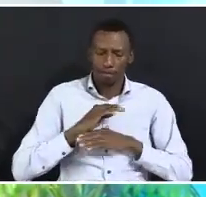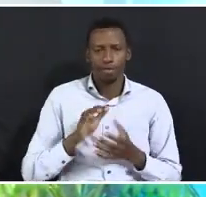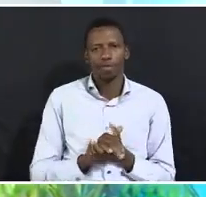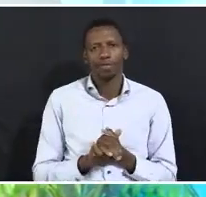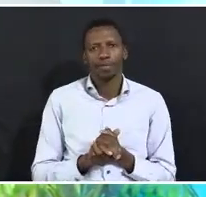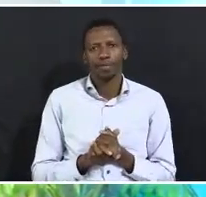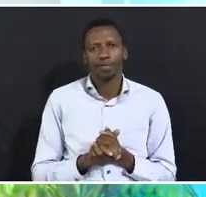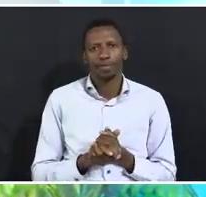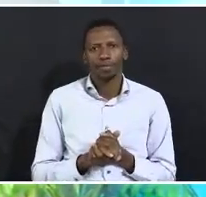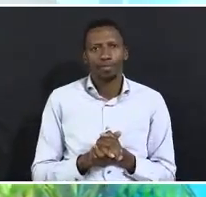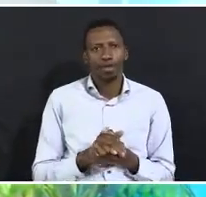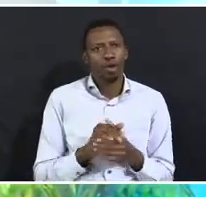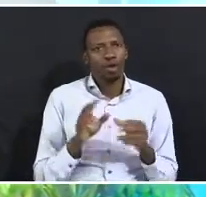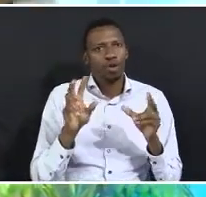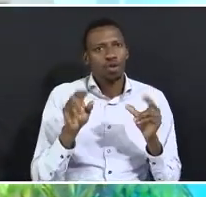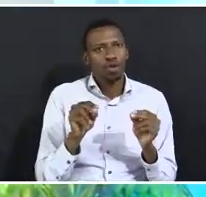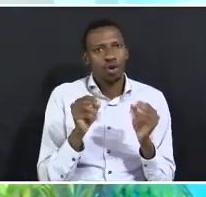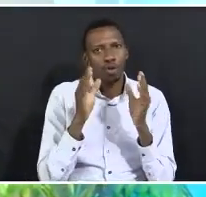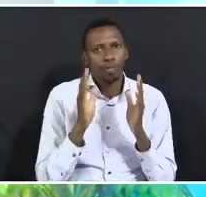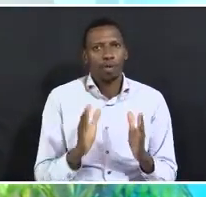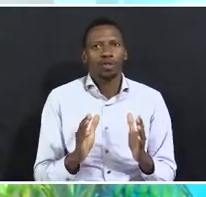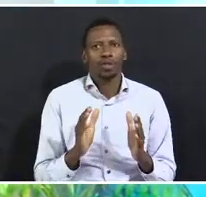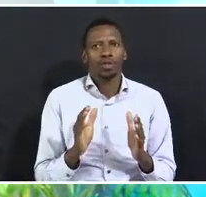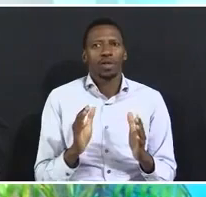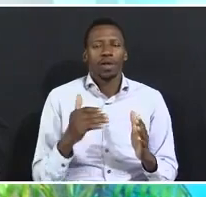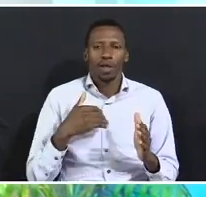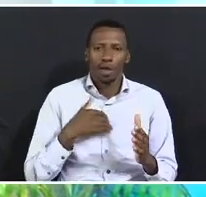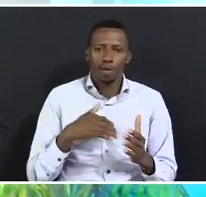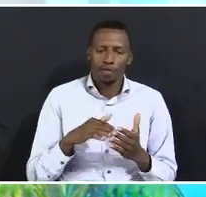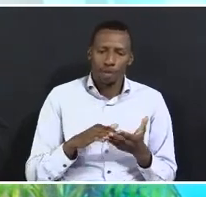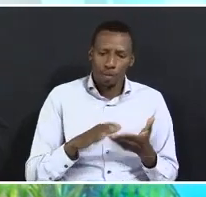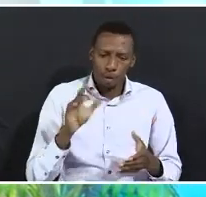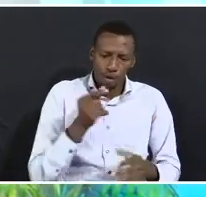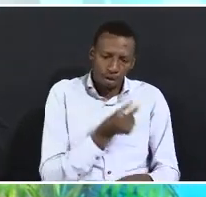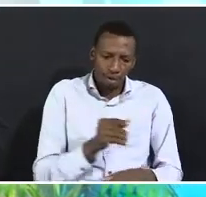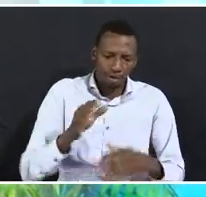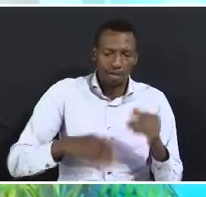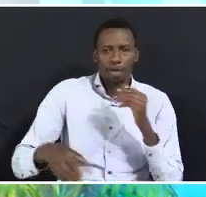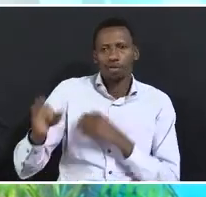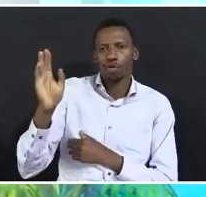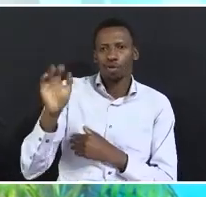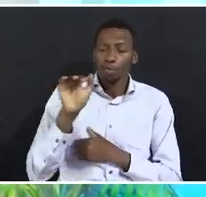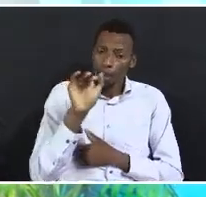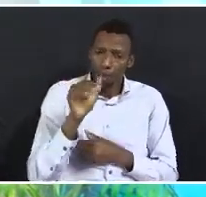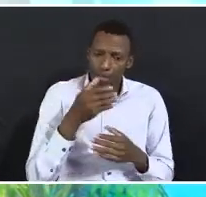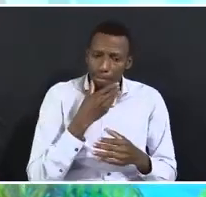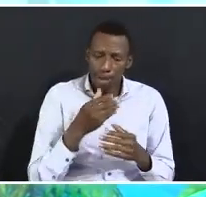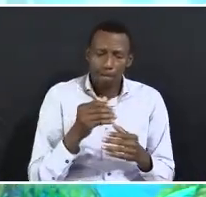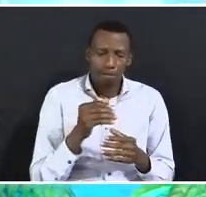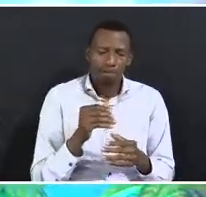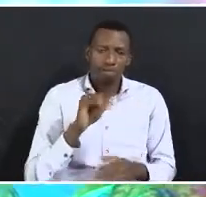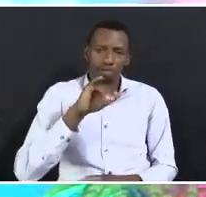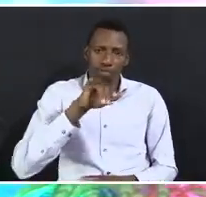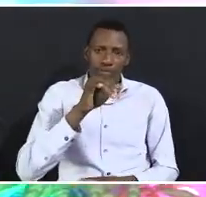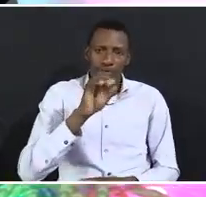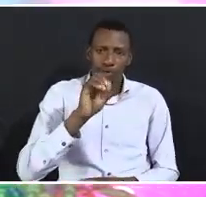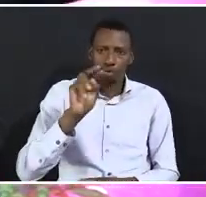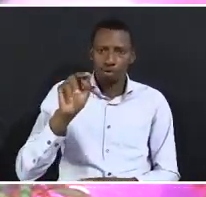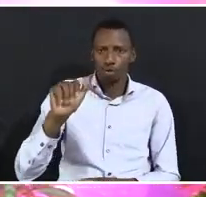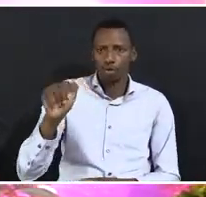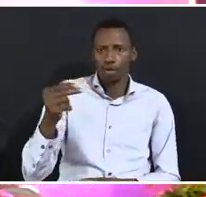No one can outrun the grace of God. Ask Jonah. Jonah will tell you that